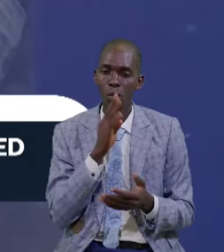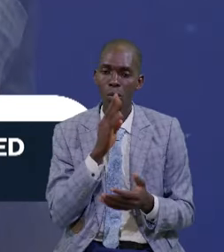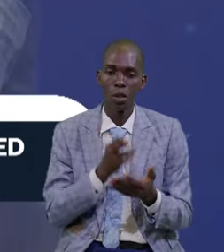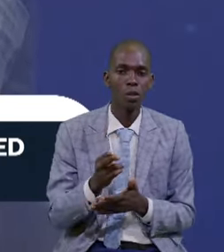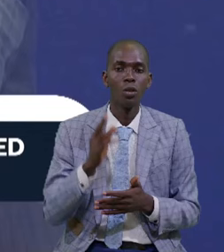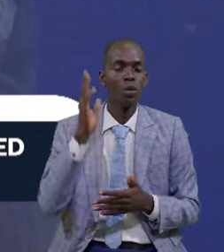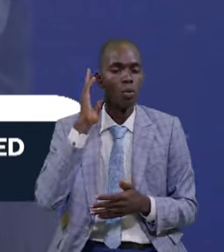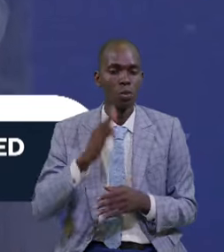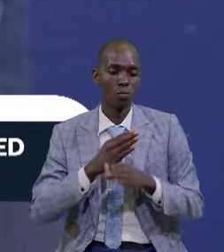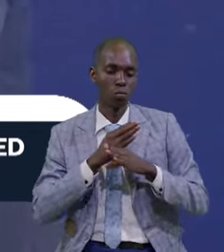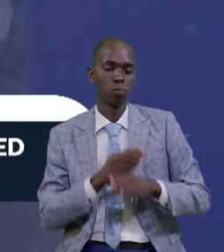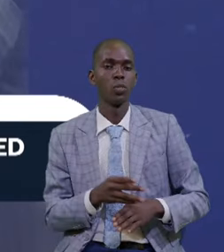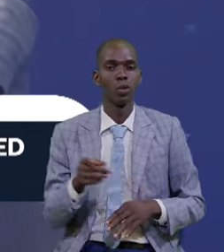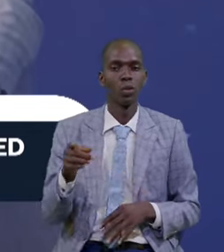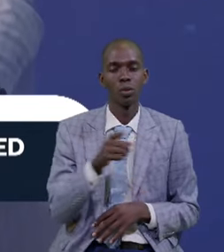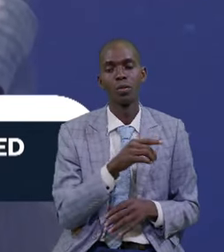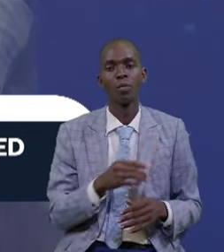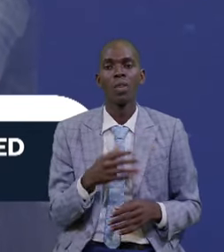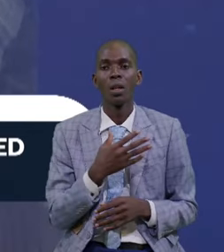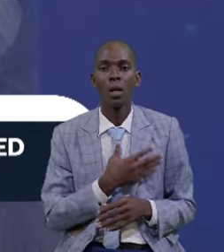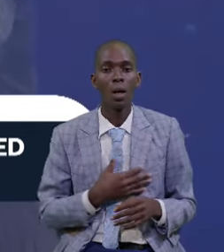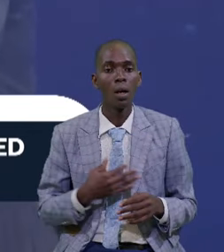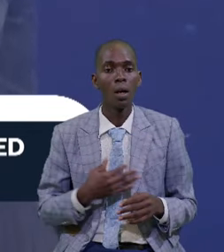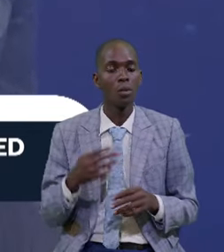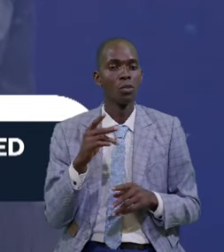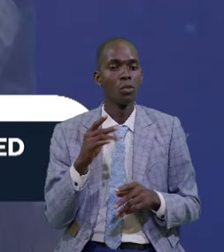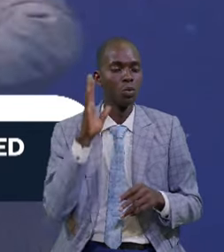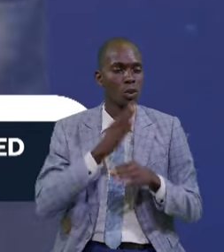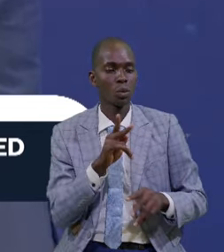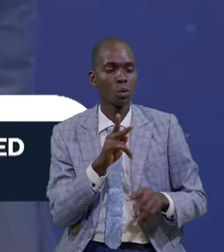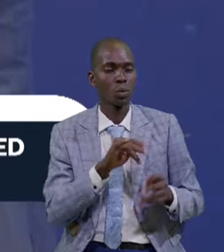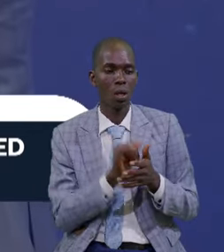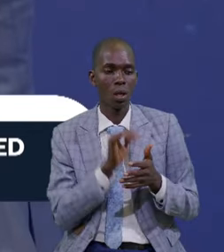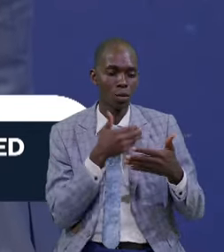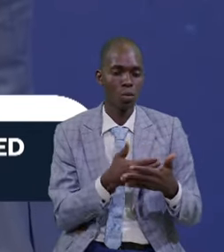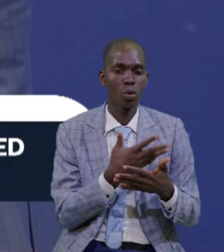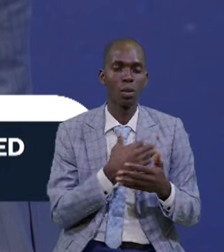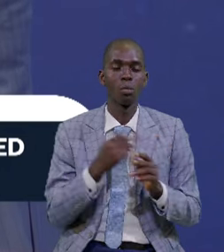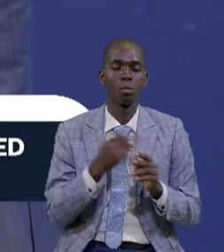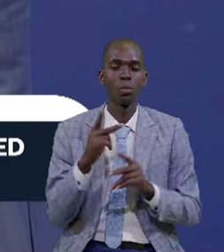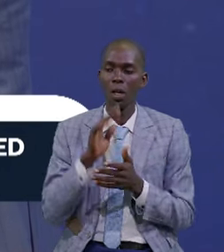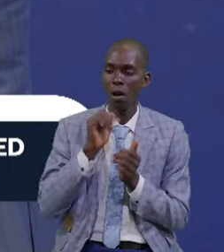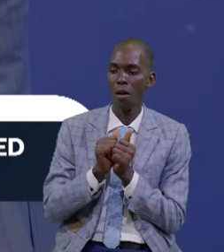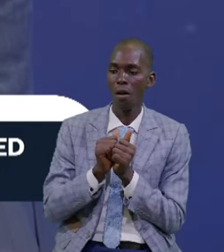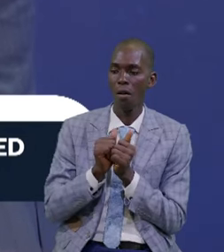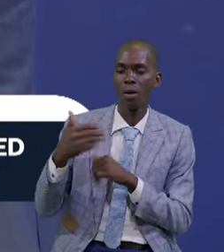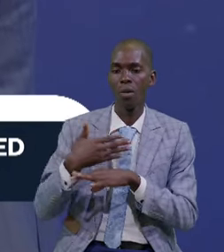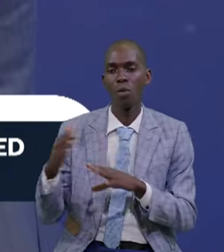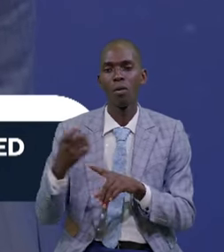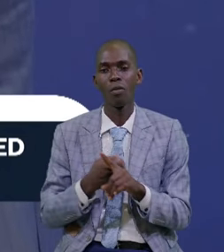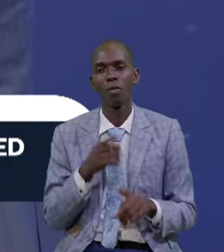people nearest to you and the people far away from you. But honest men